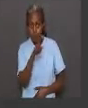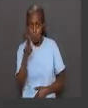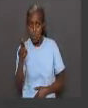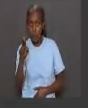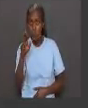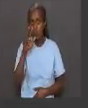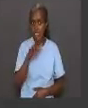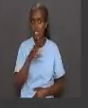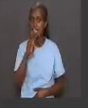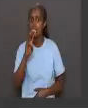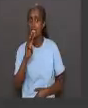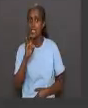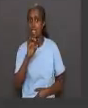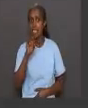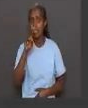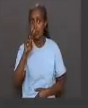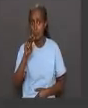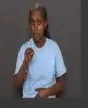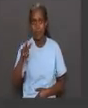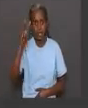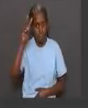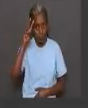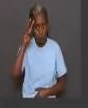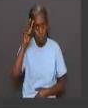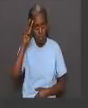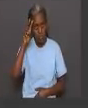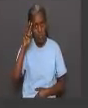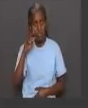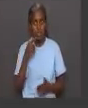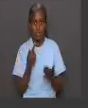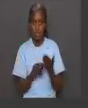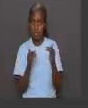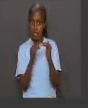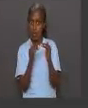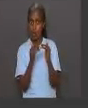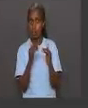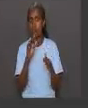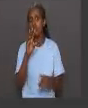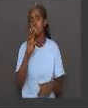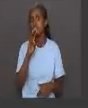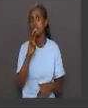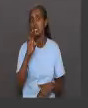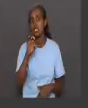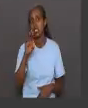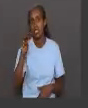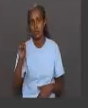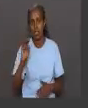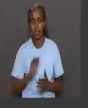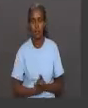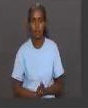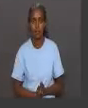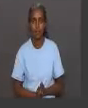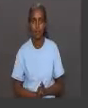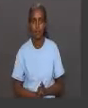root of 36 centimeters squared is 6 centimeters.